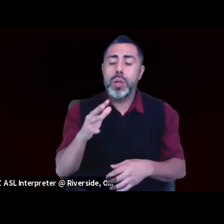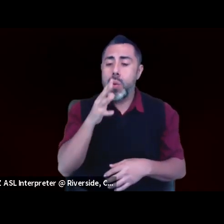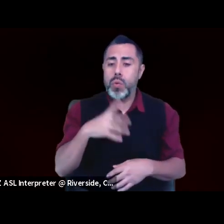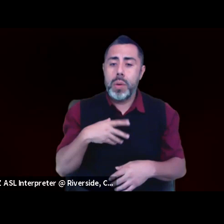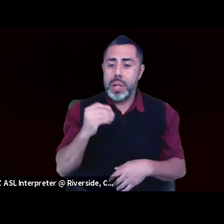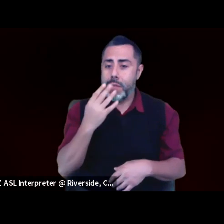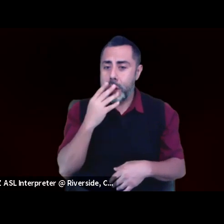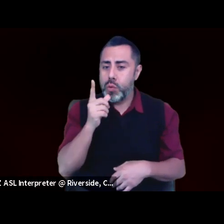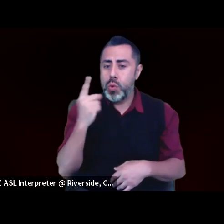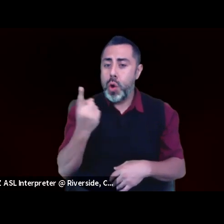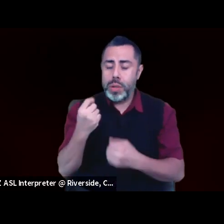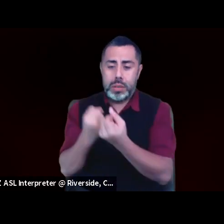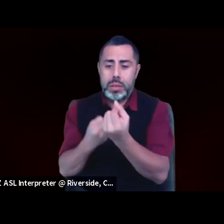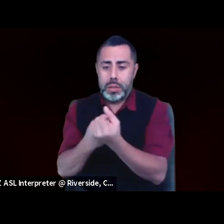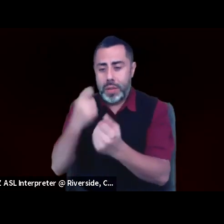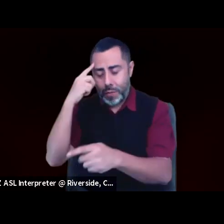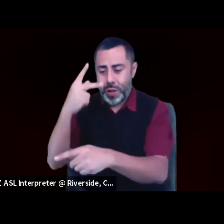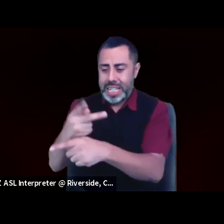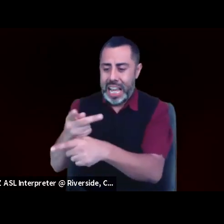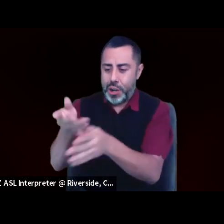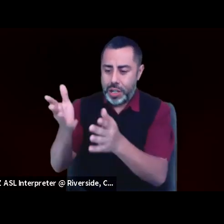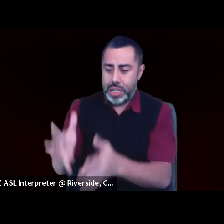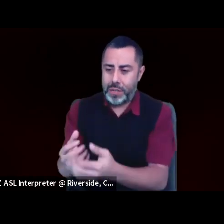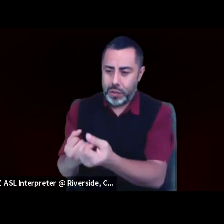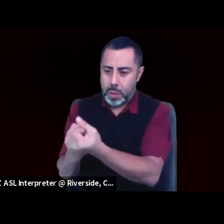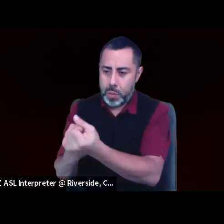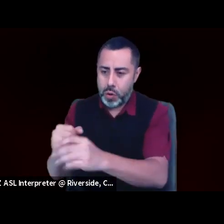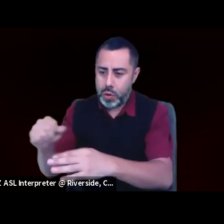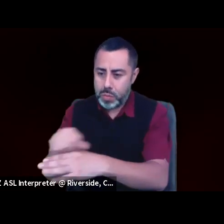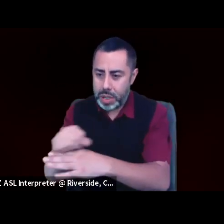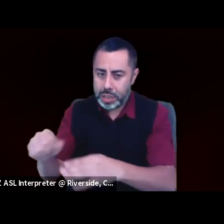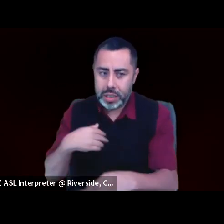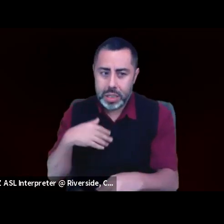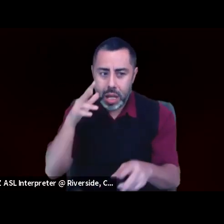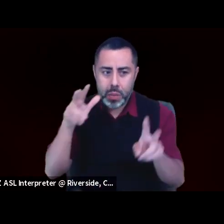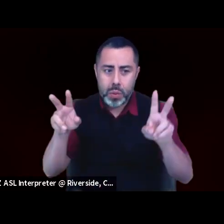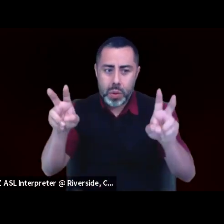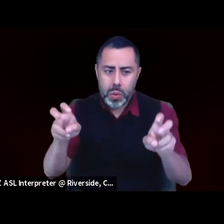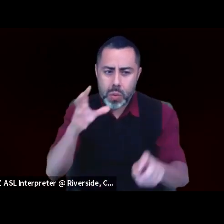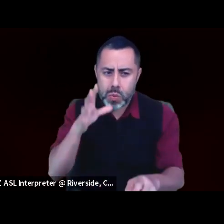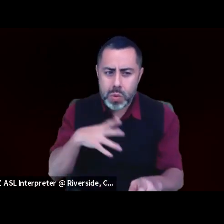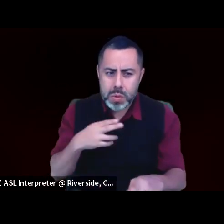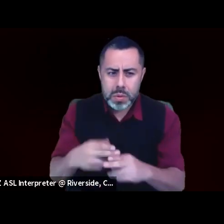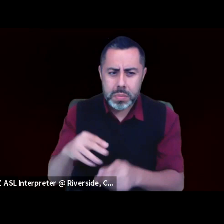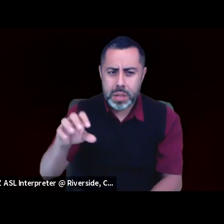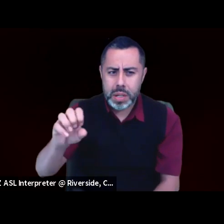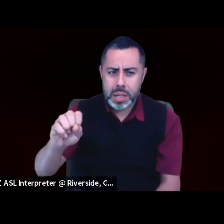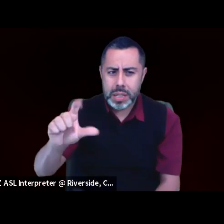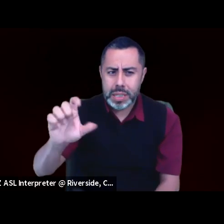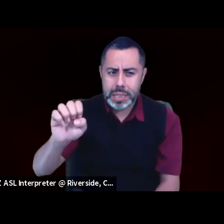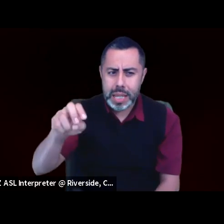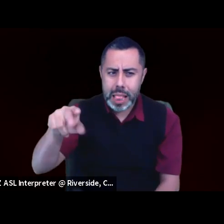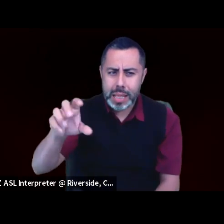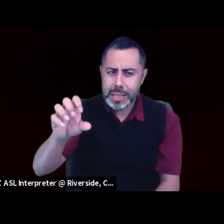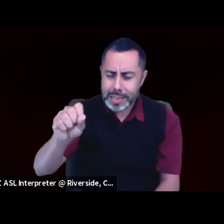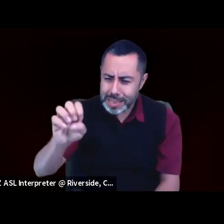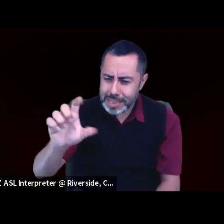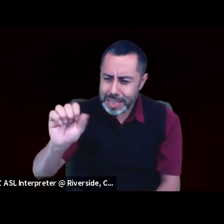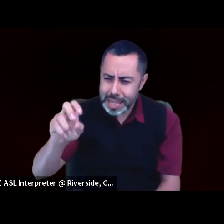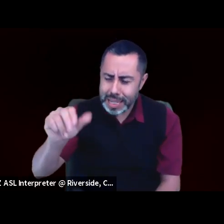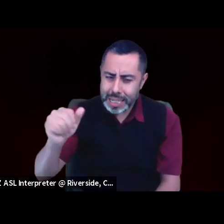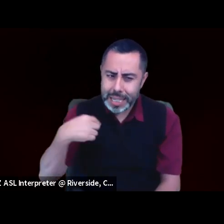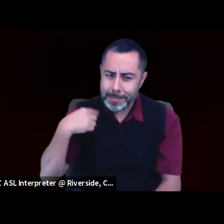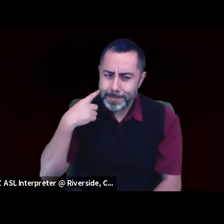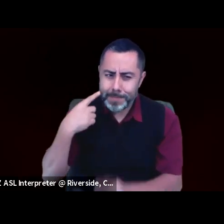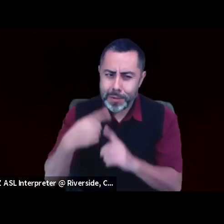practices. And I'm gonna quote Delicia Turner Sonnenberg from Moxie Theater Company. She used the term self-generosity